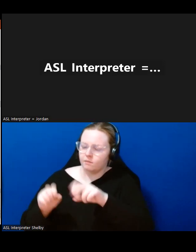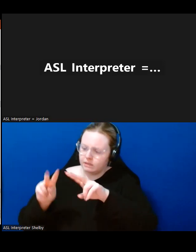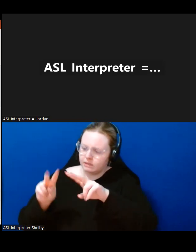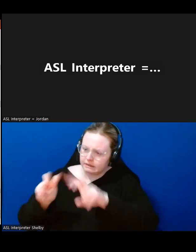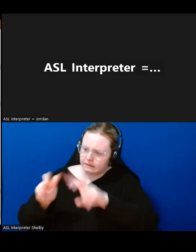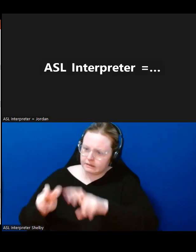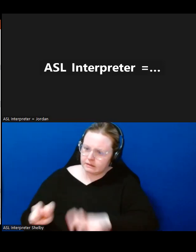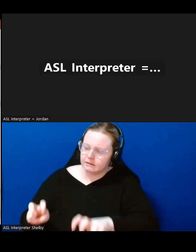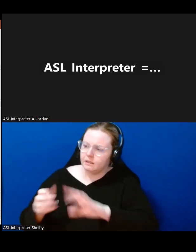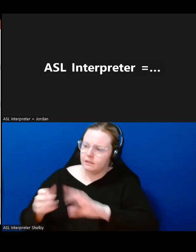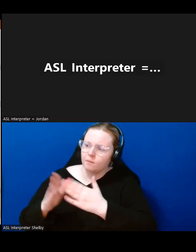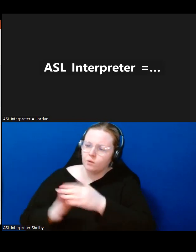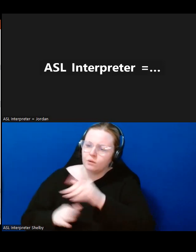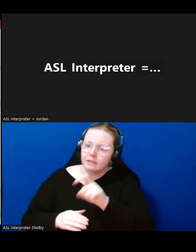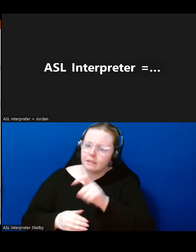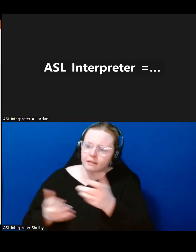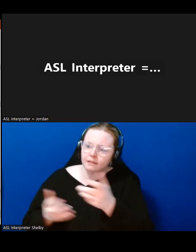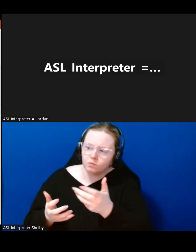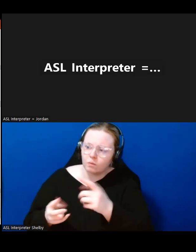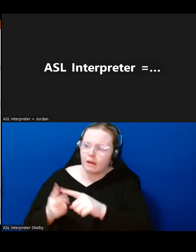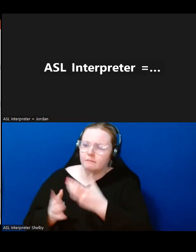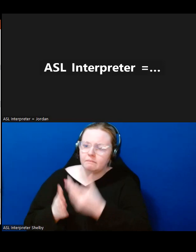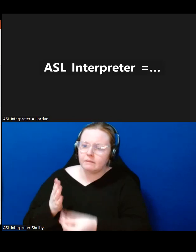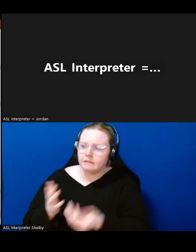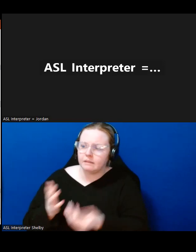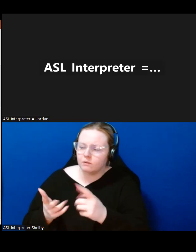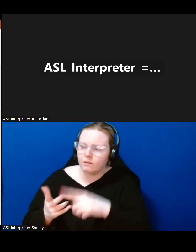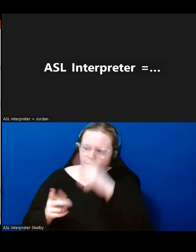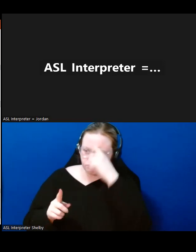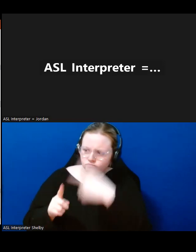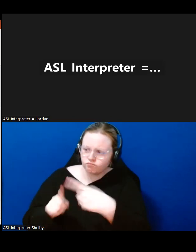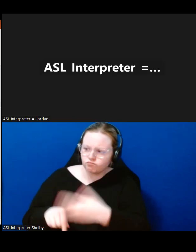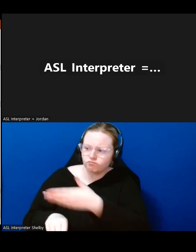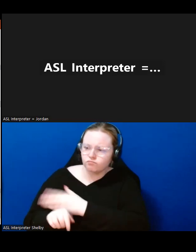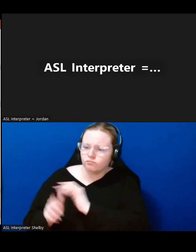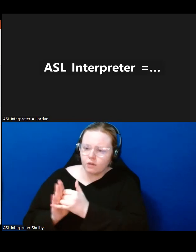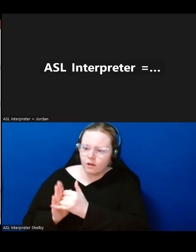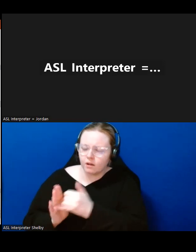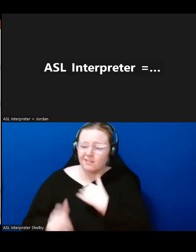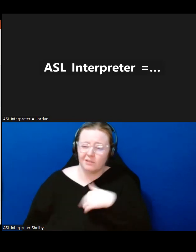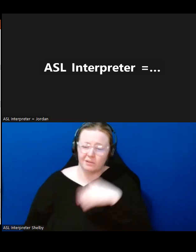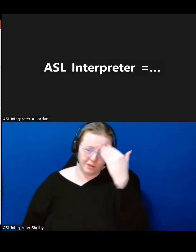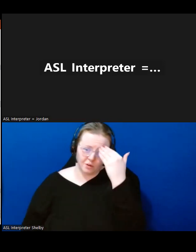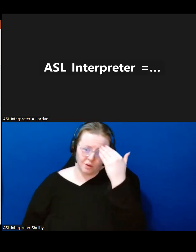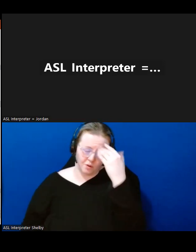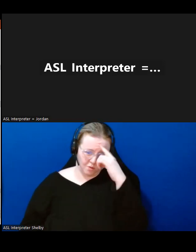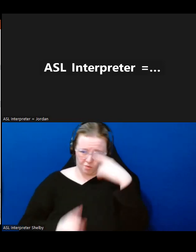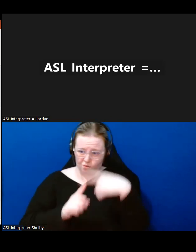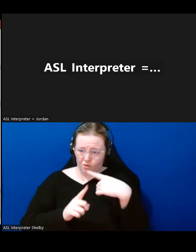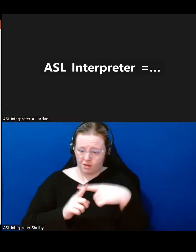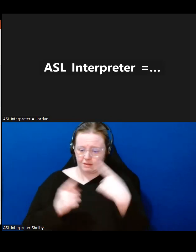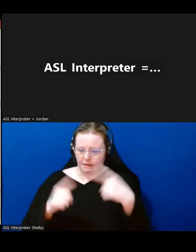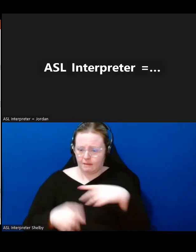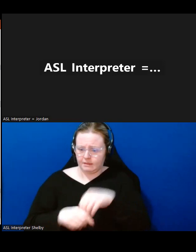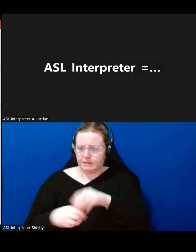like to strengthen their wellness efforts. Because as we know, wellness really happens in the community. It doesn't happen